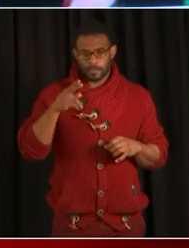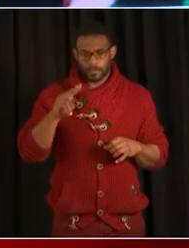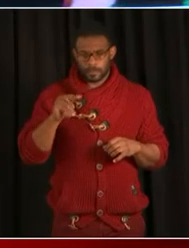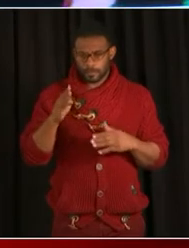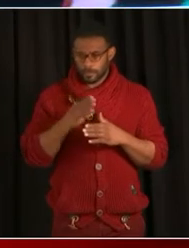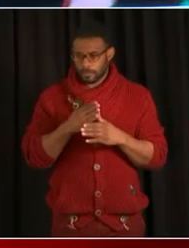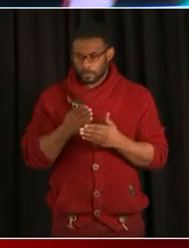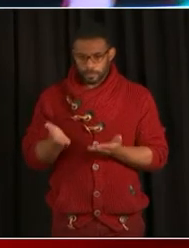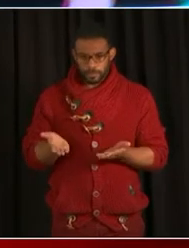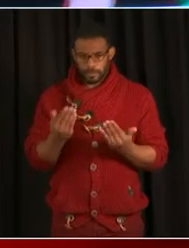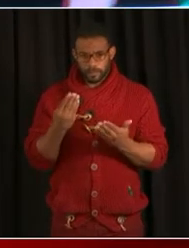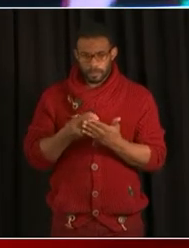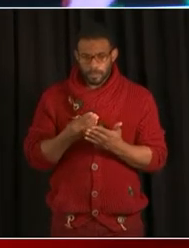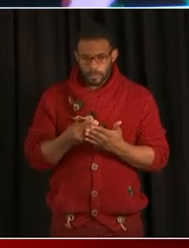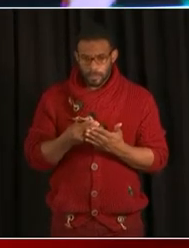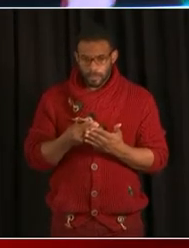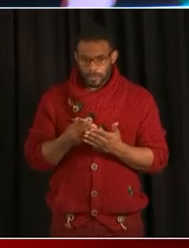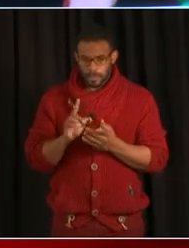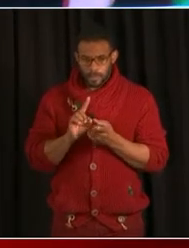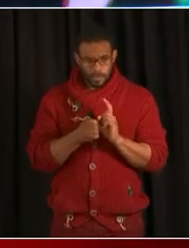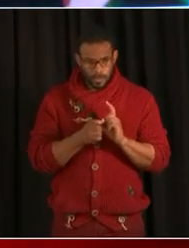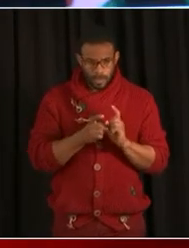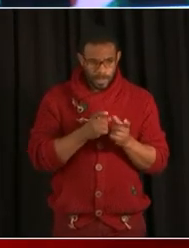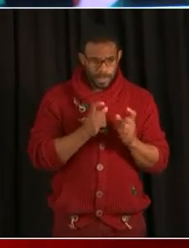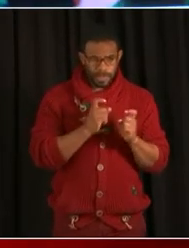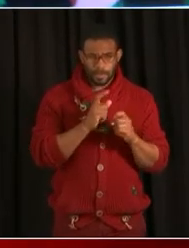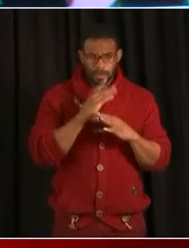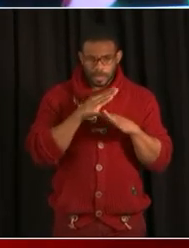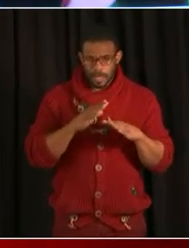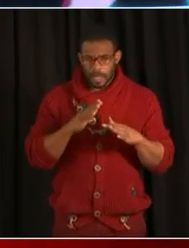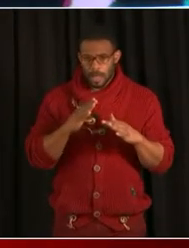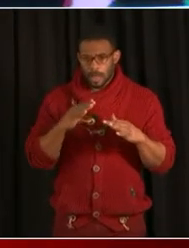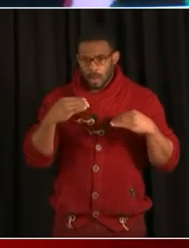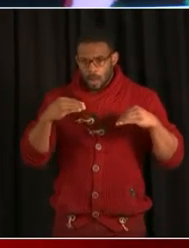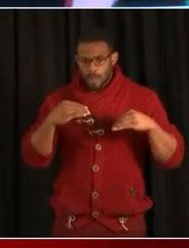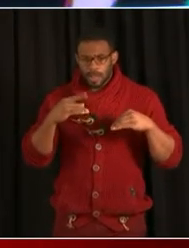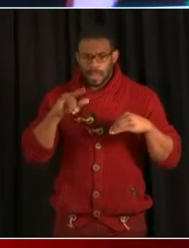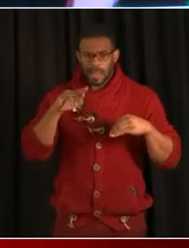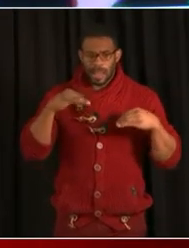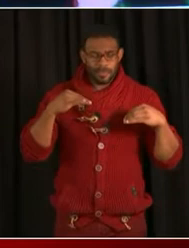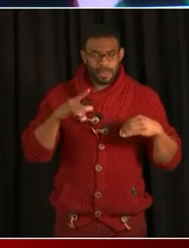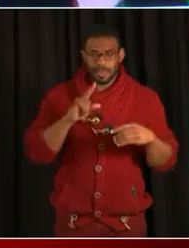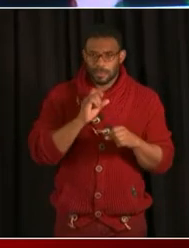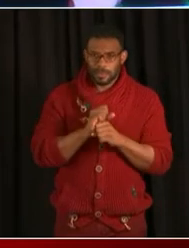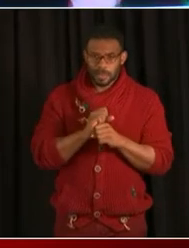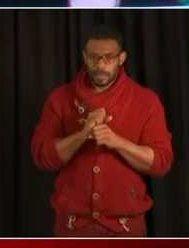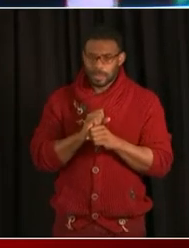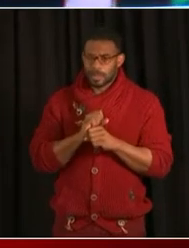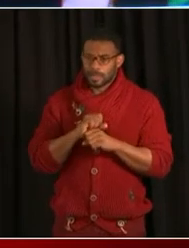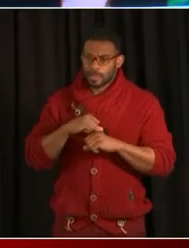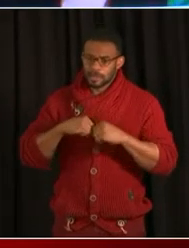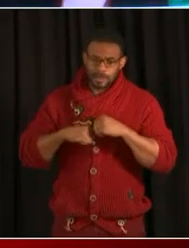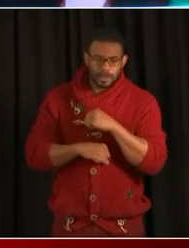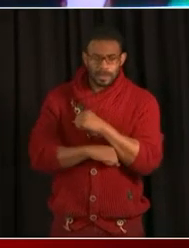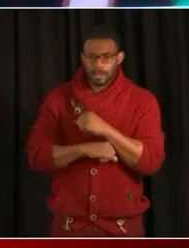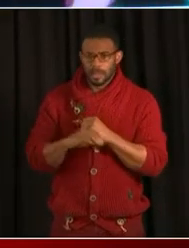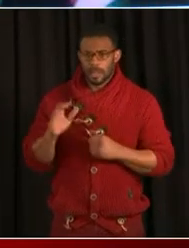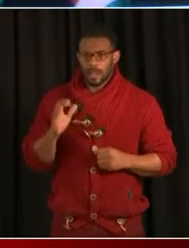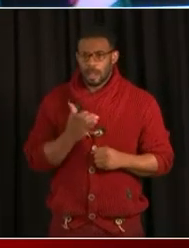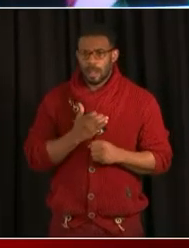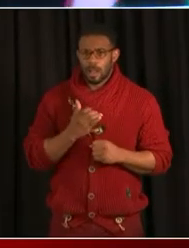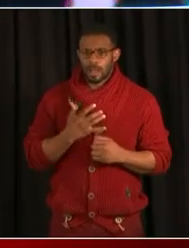raising money, converting gifts over, silent auction, live auction. That really fortified